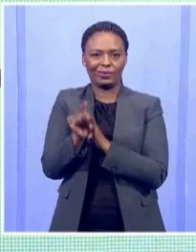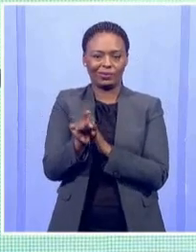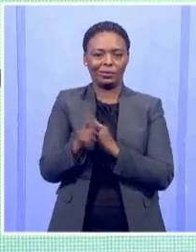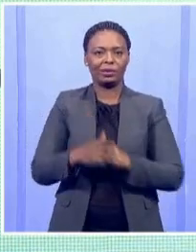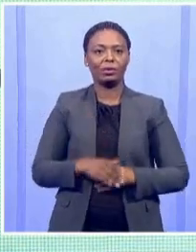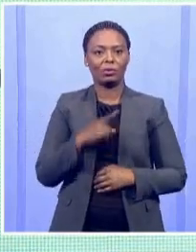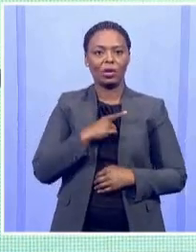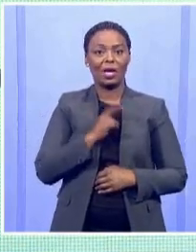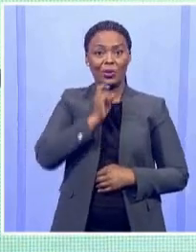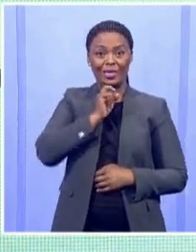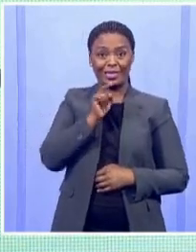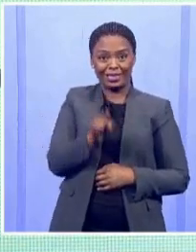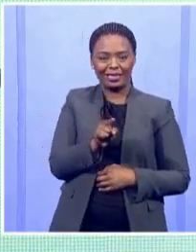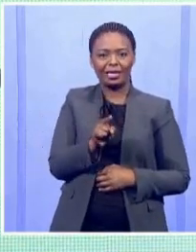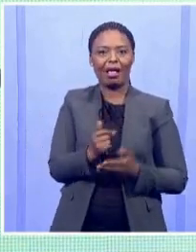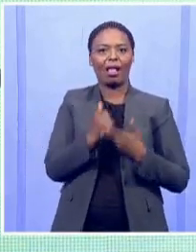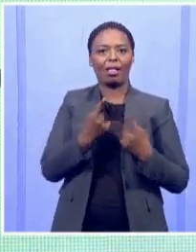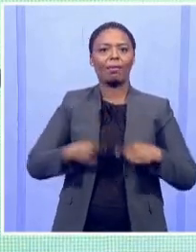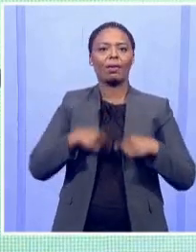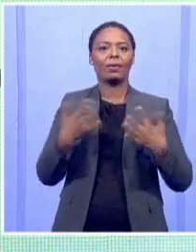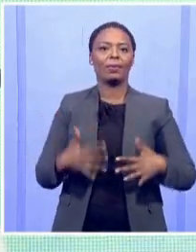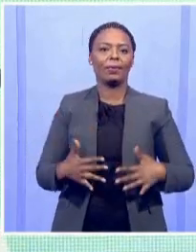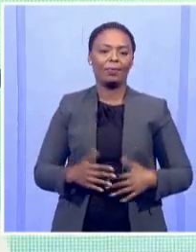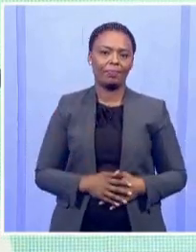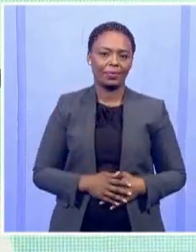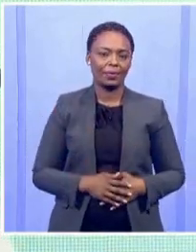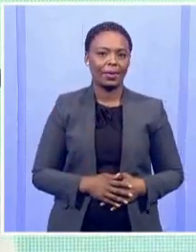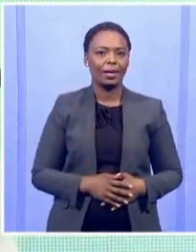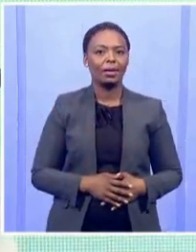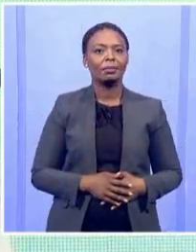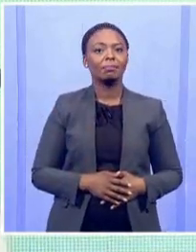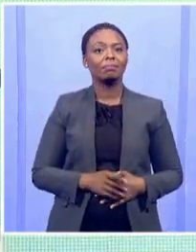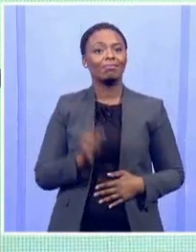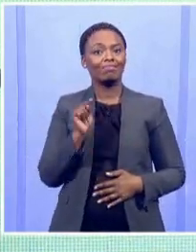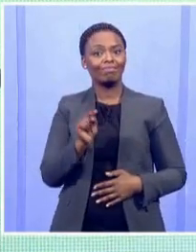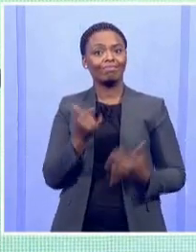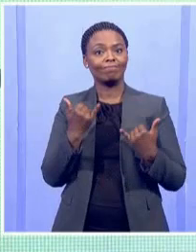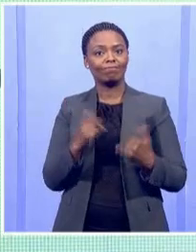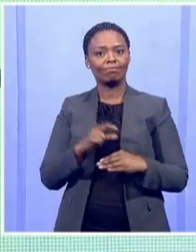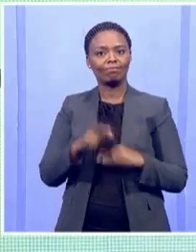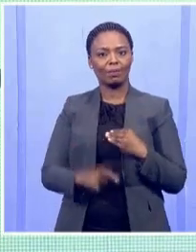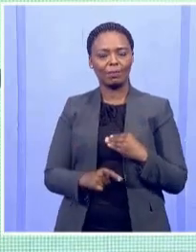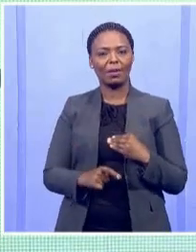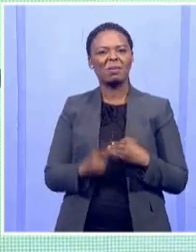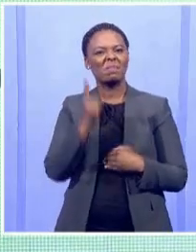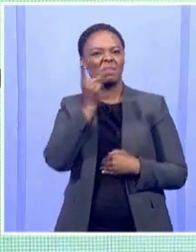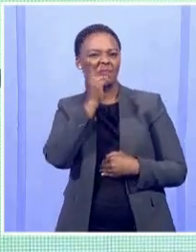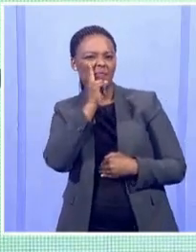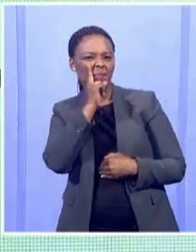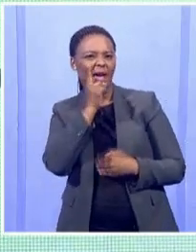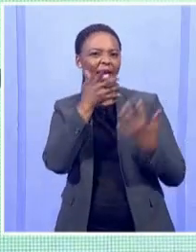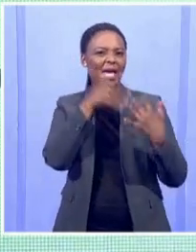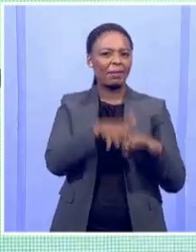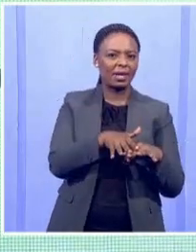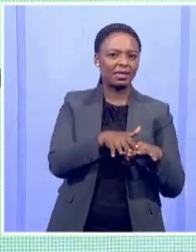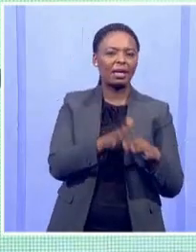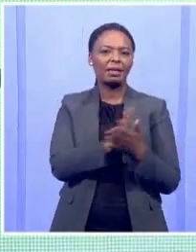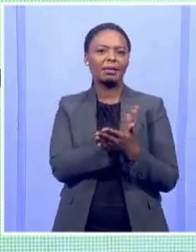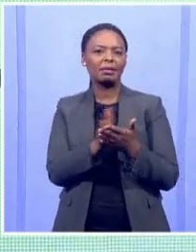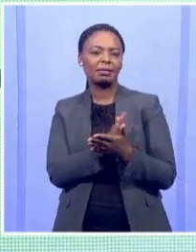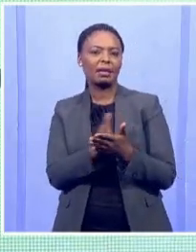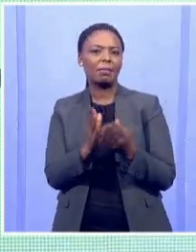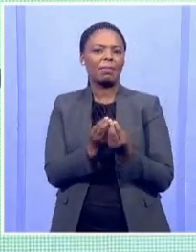Now, in this context, one will look at some of the implications of some of the sub-themes